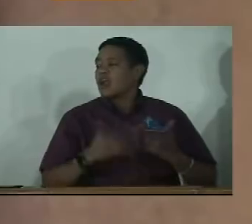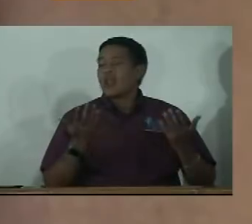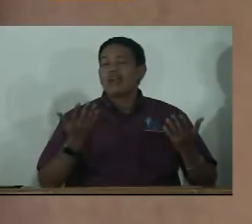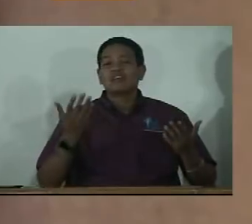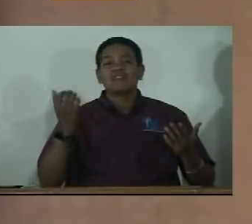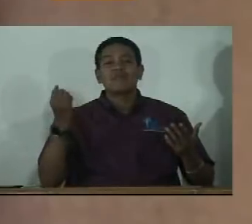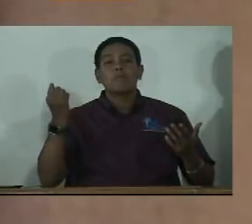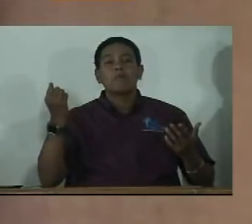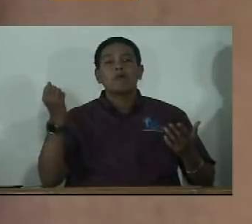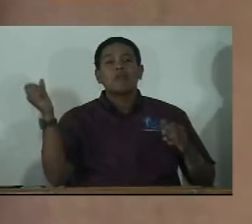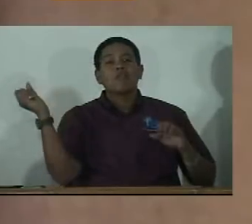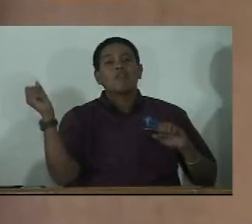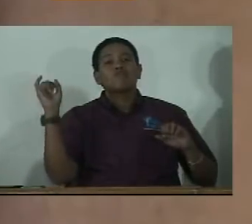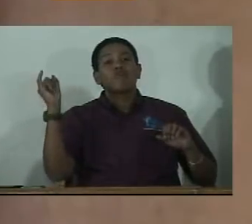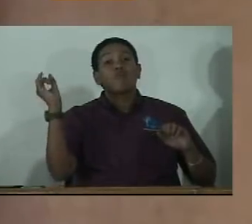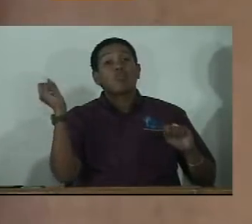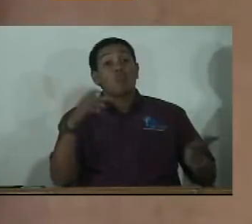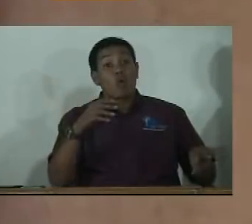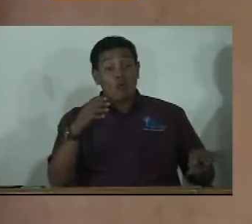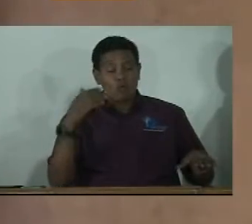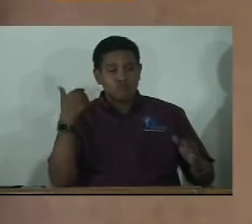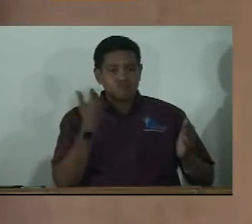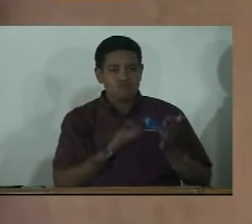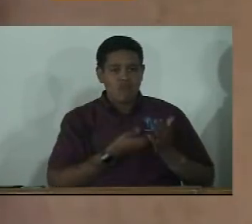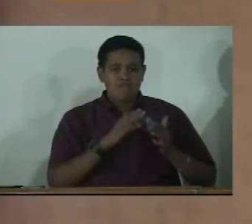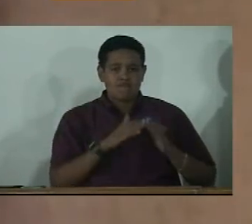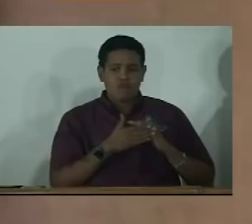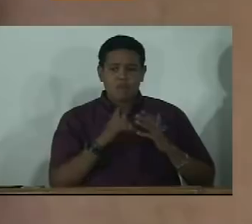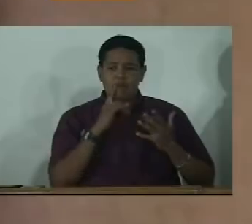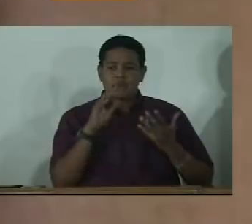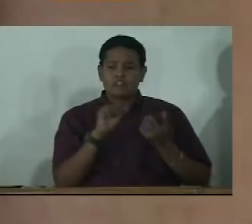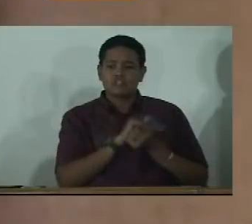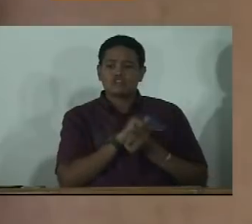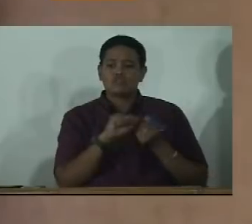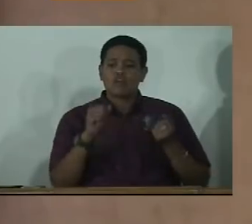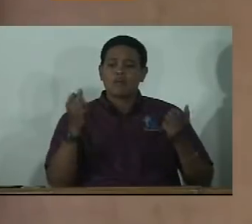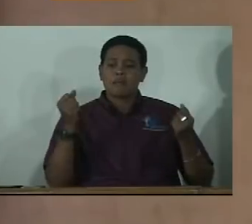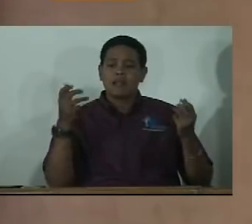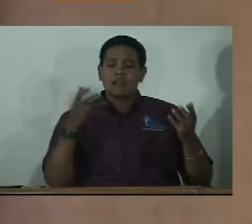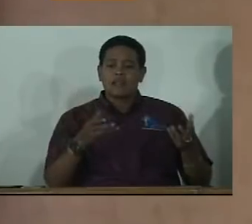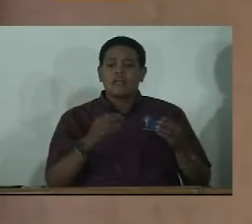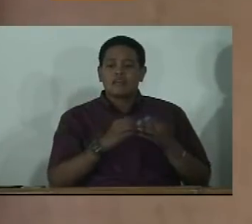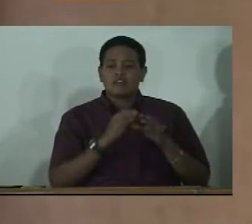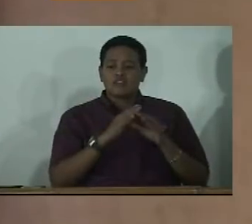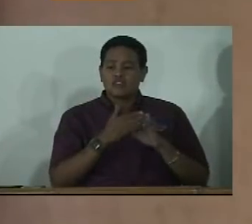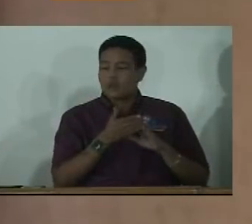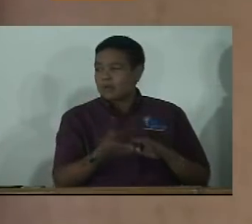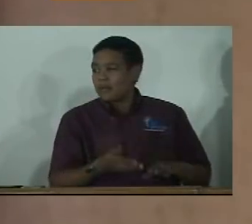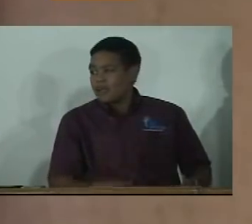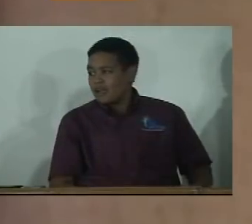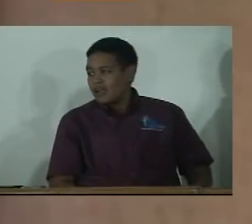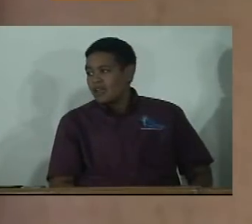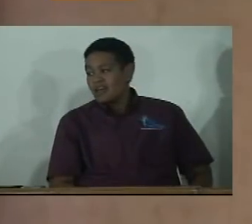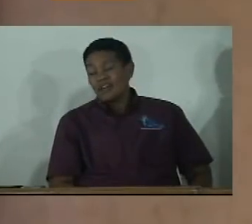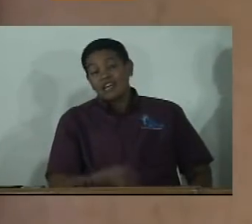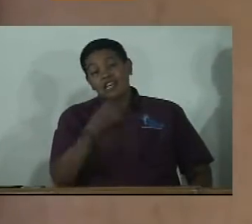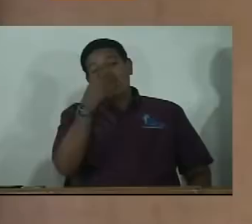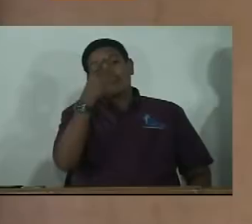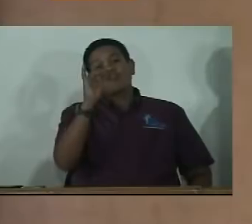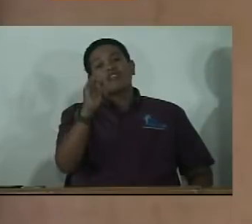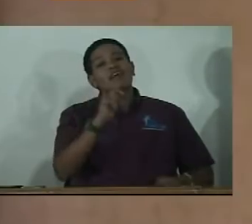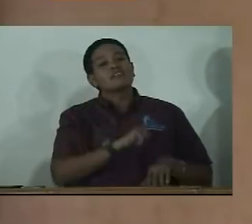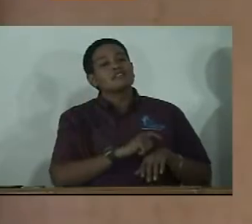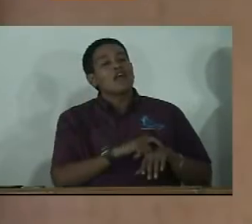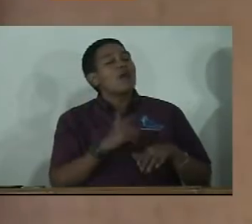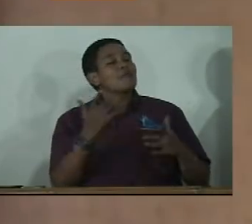the market and virtually destroyed the dairy industry. Interestingly, at the time,